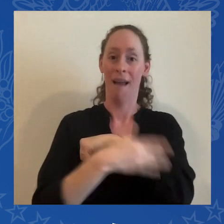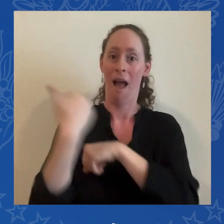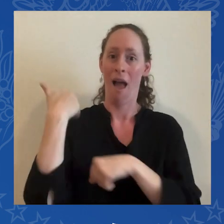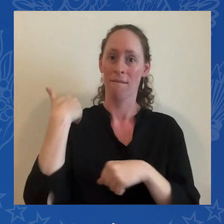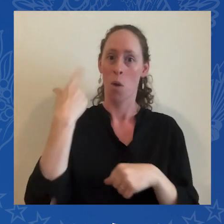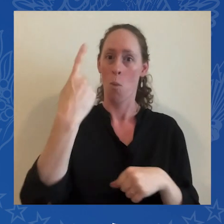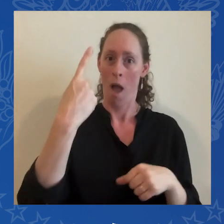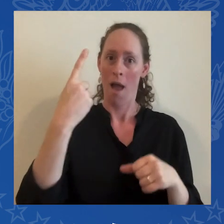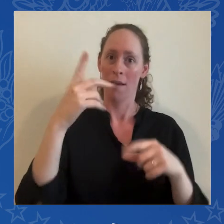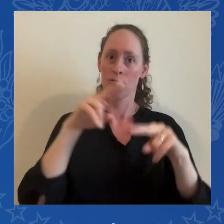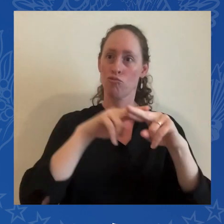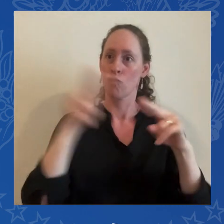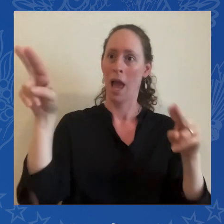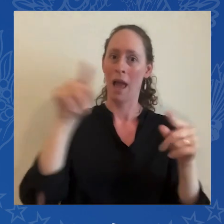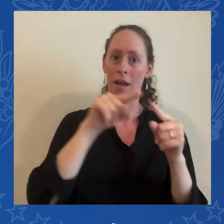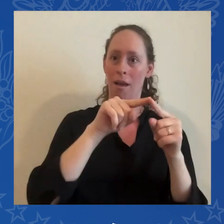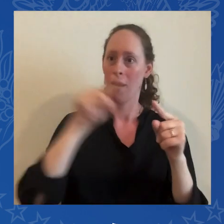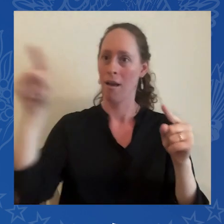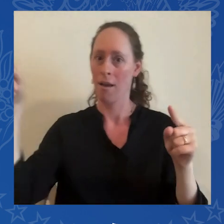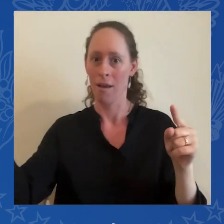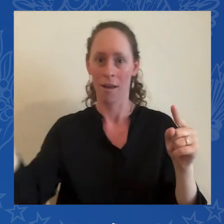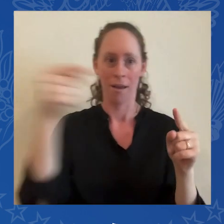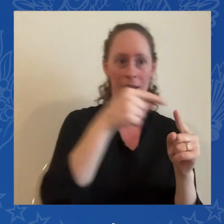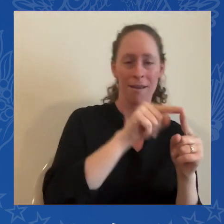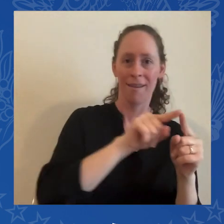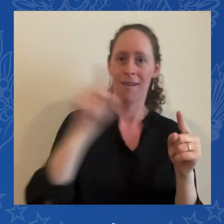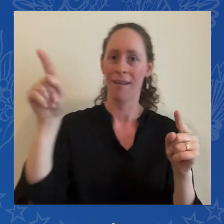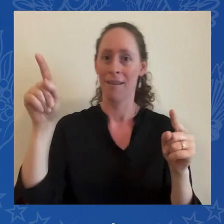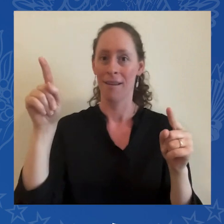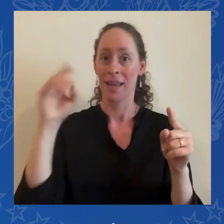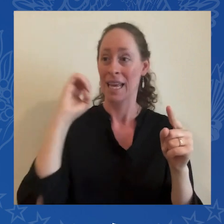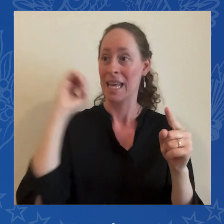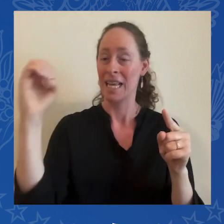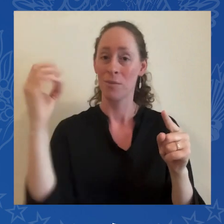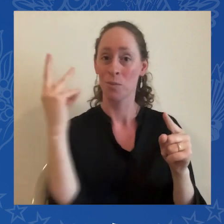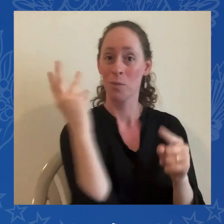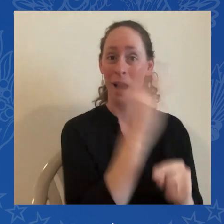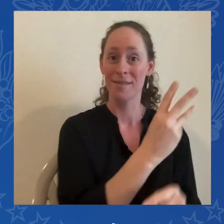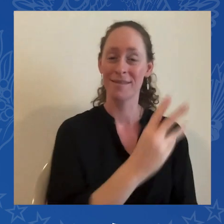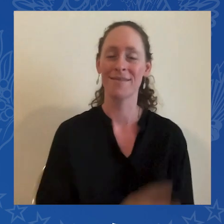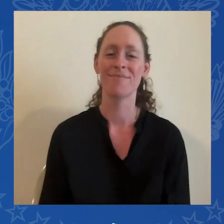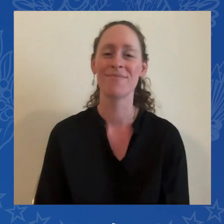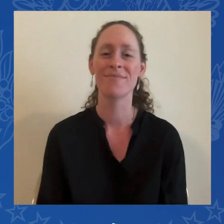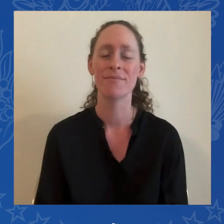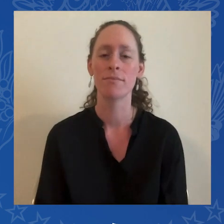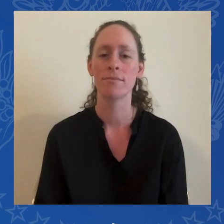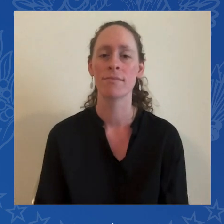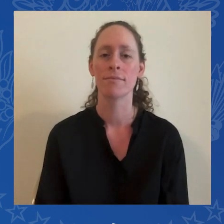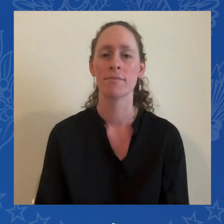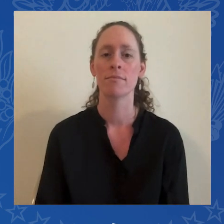trade and create jobs, over time, in my view, it will strengthen supply chains,